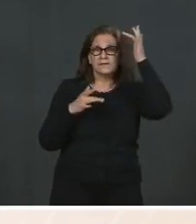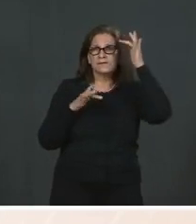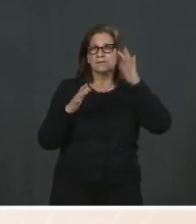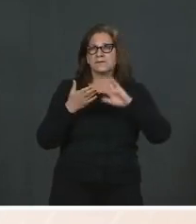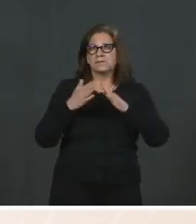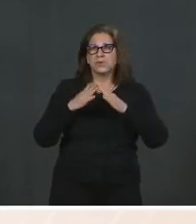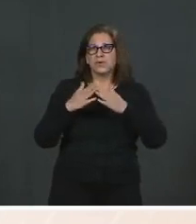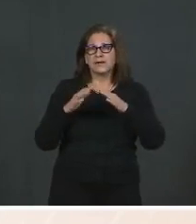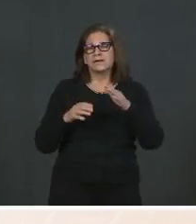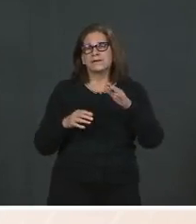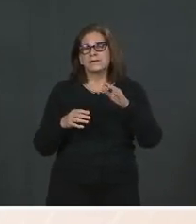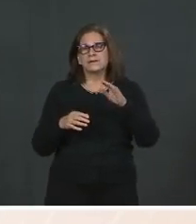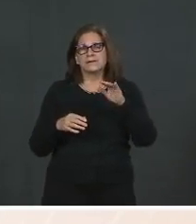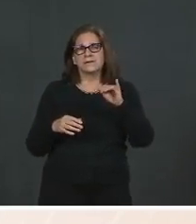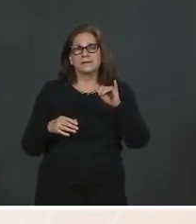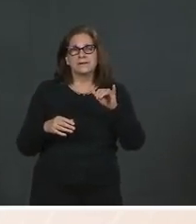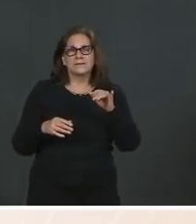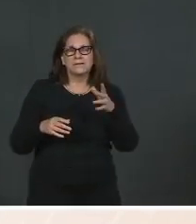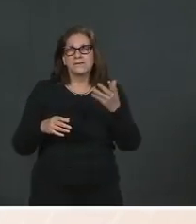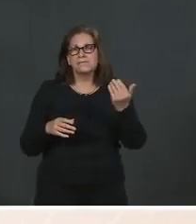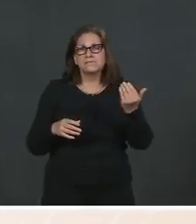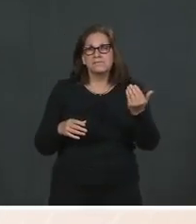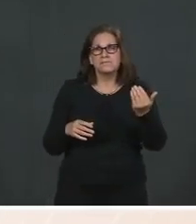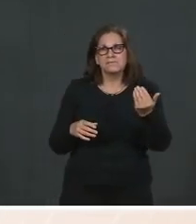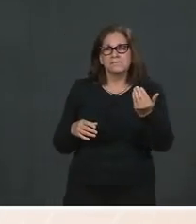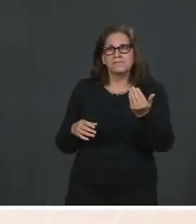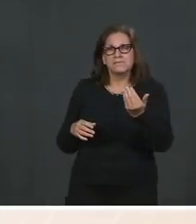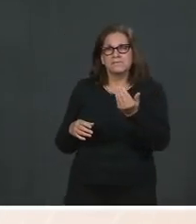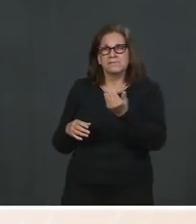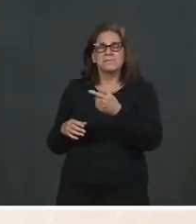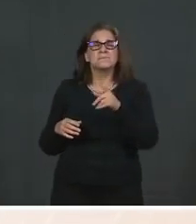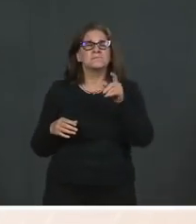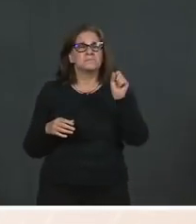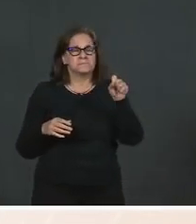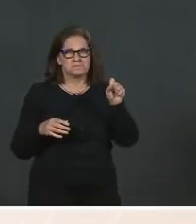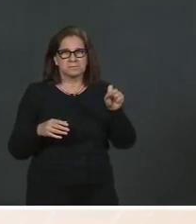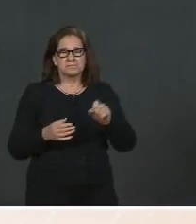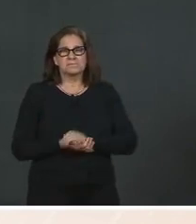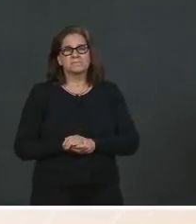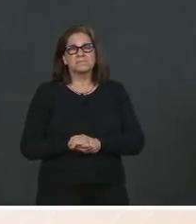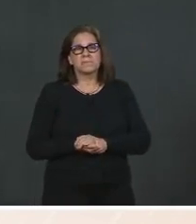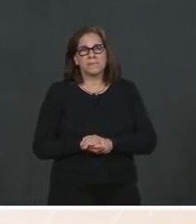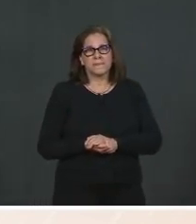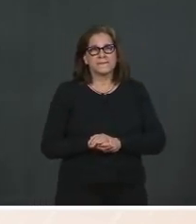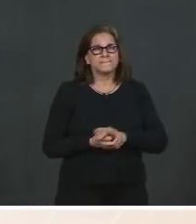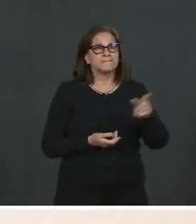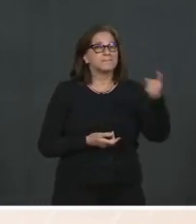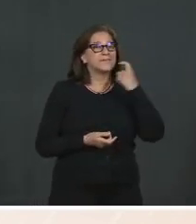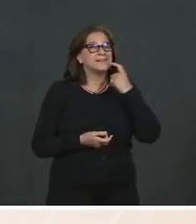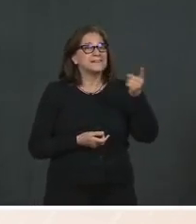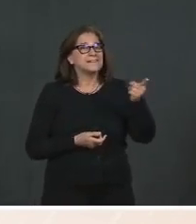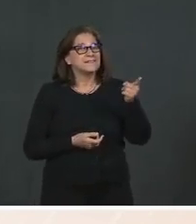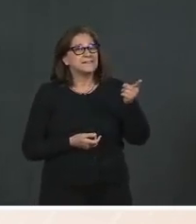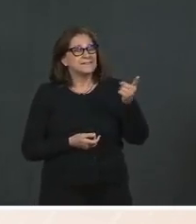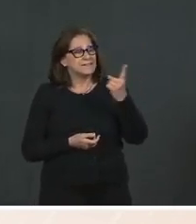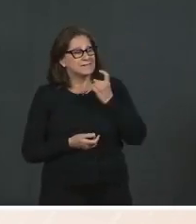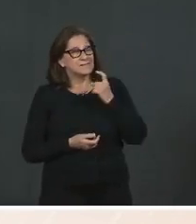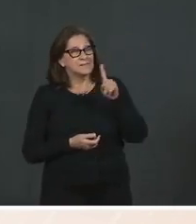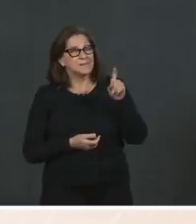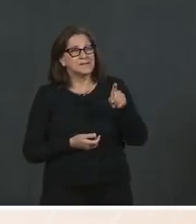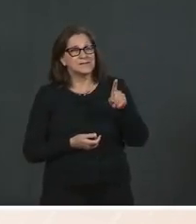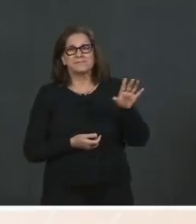own conclusions about the origins of coronavirus? Well, it's a little early for that last piece right now, but let me give you an update on kind of where we